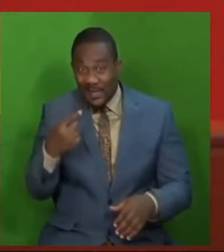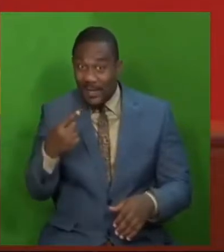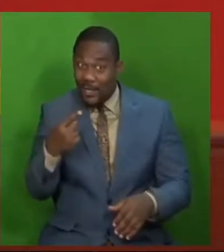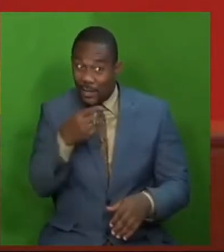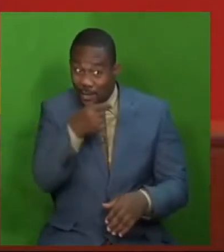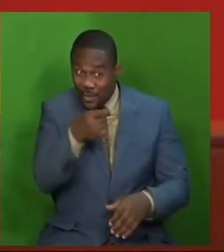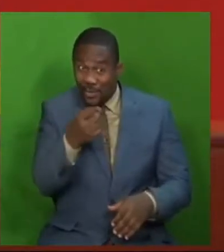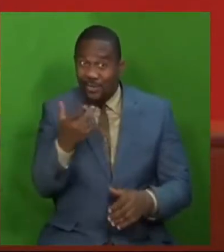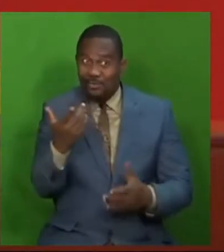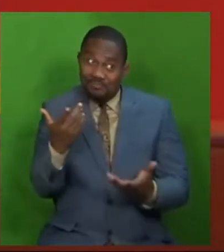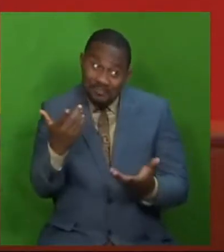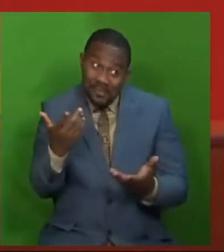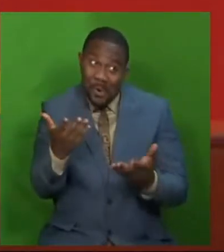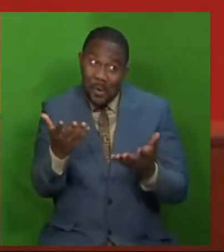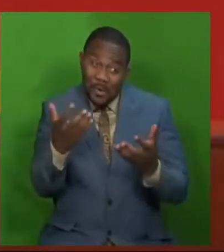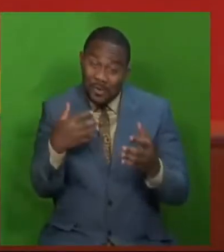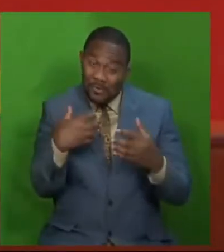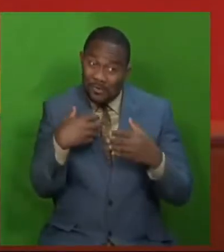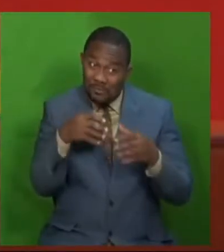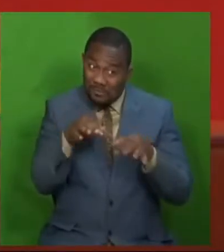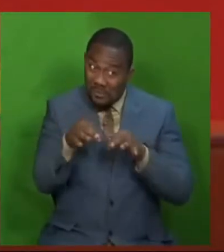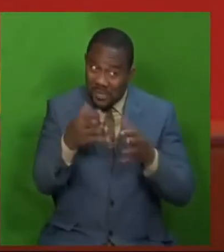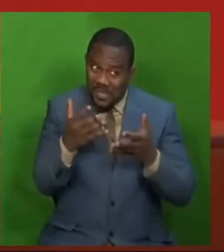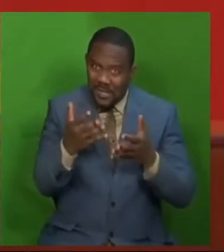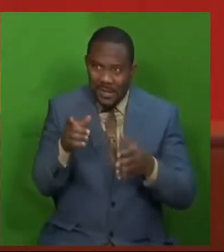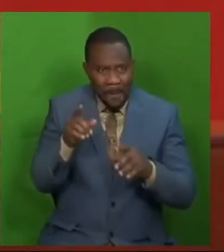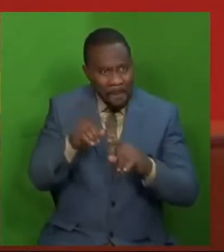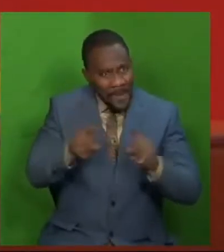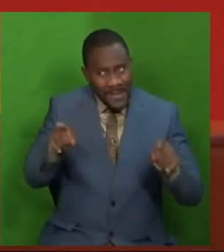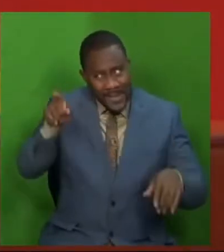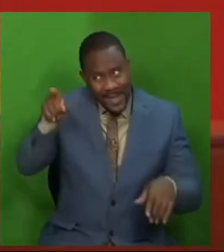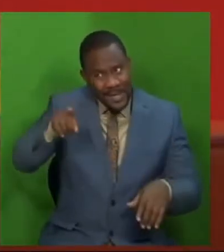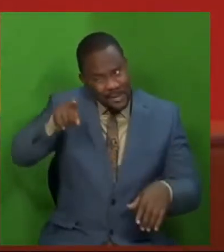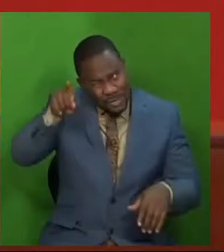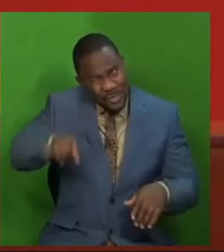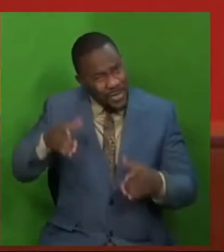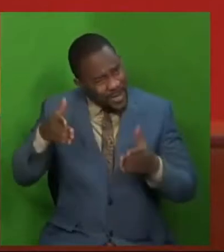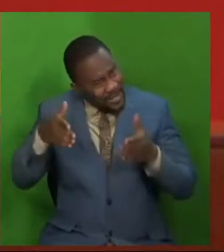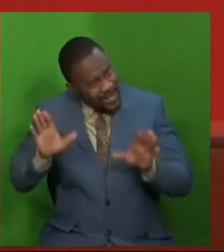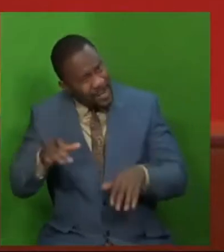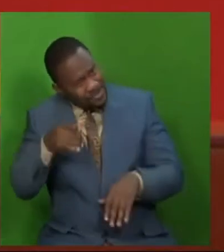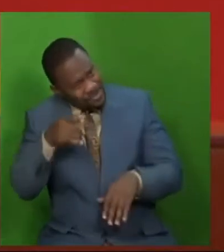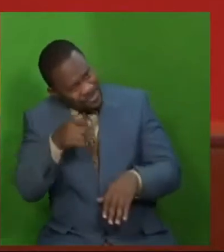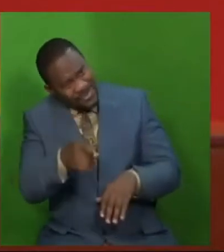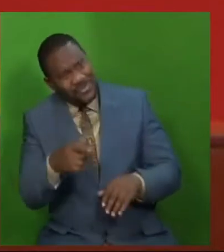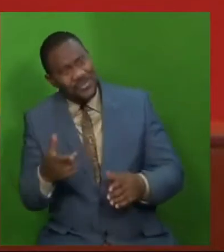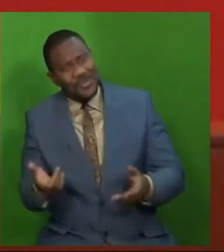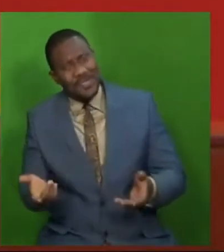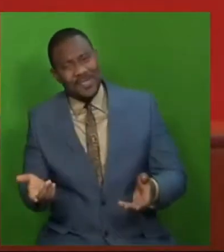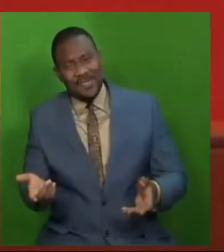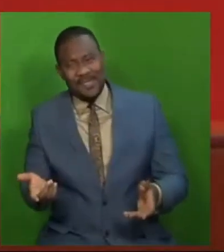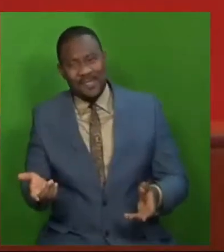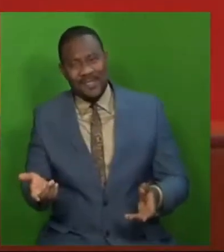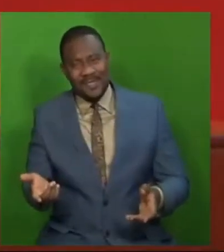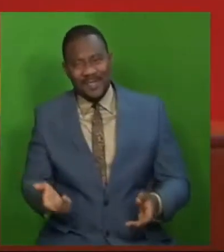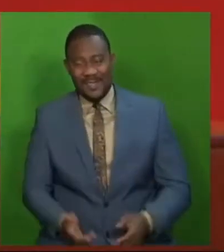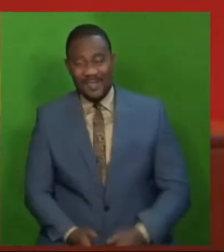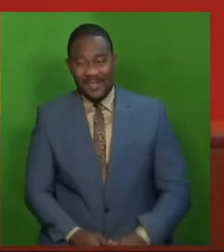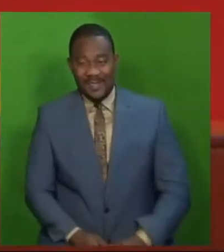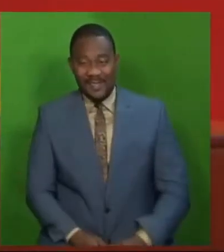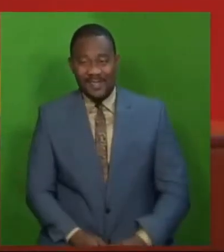you to explain. Yeah. When he is not capable or he is not willing to do that, then you give that opportunity. That is why they said